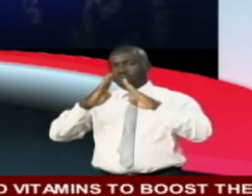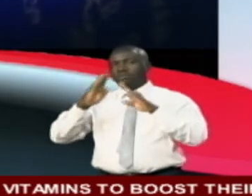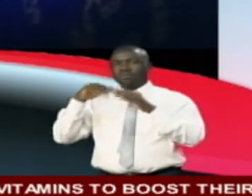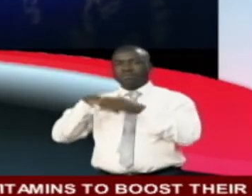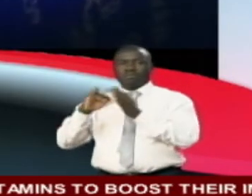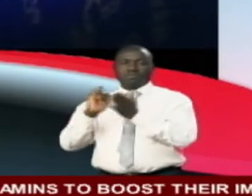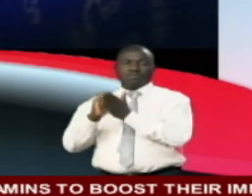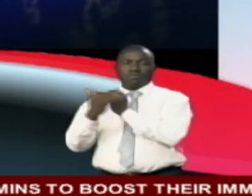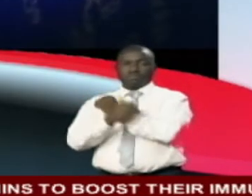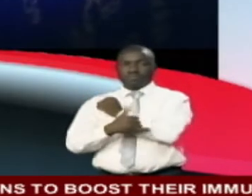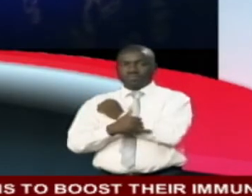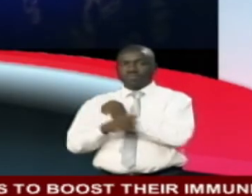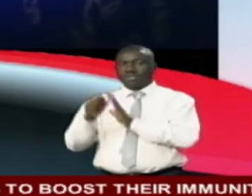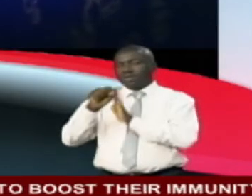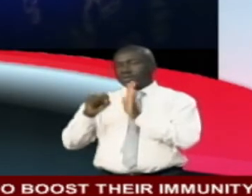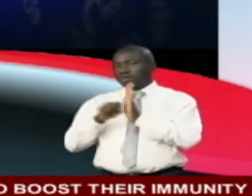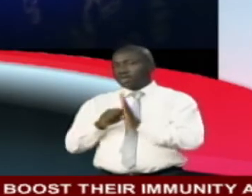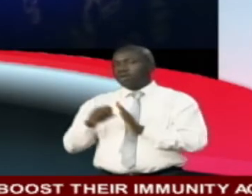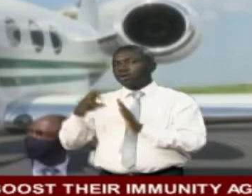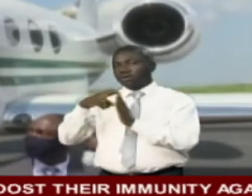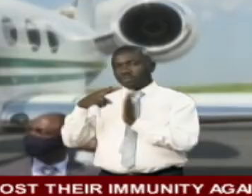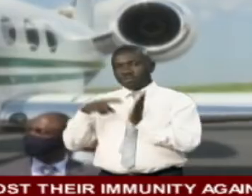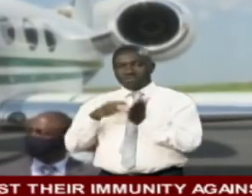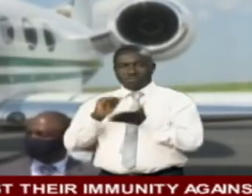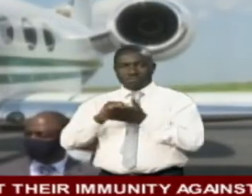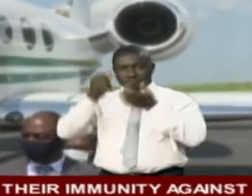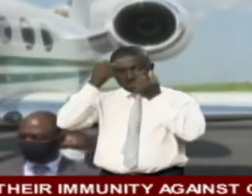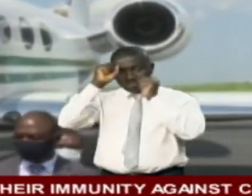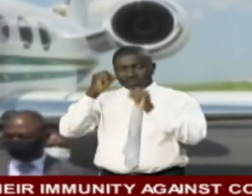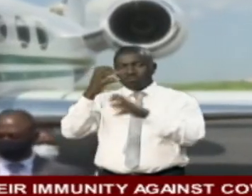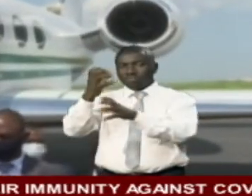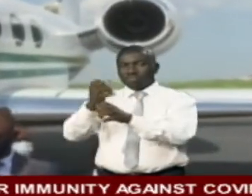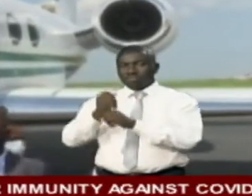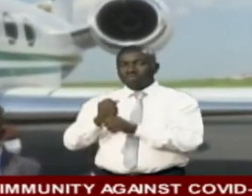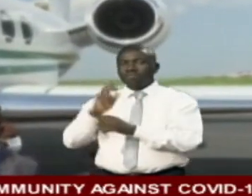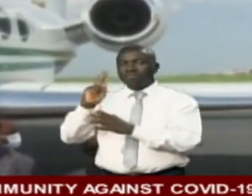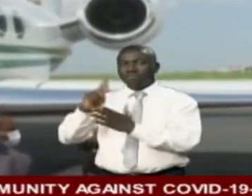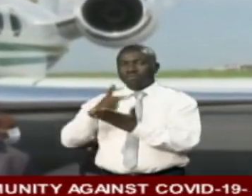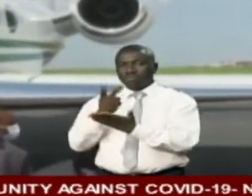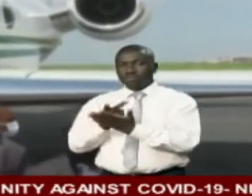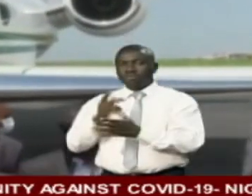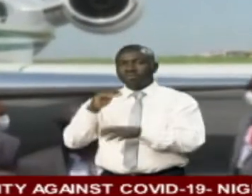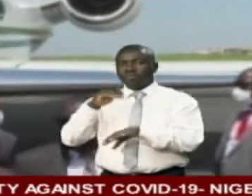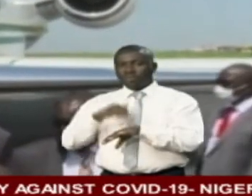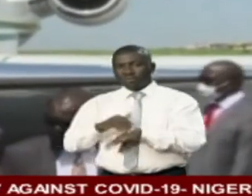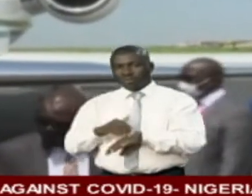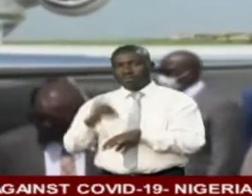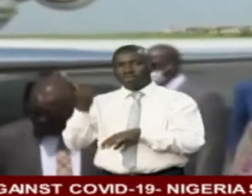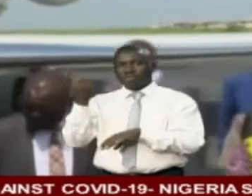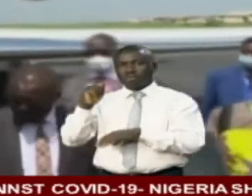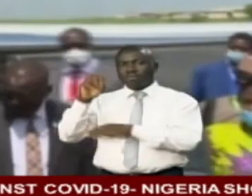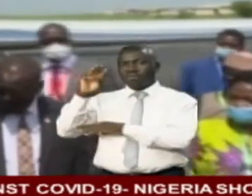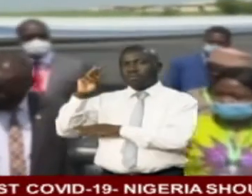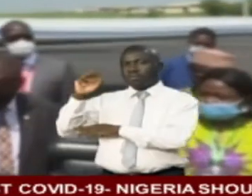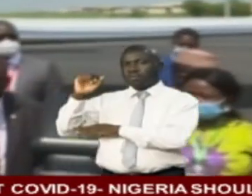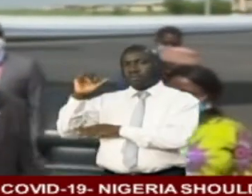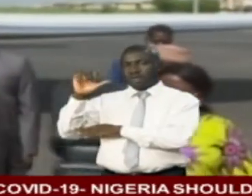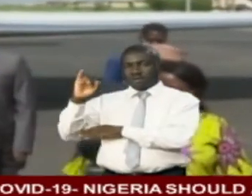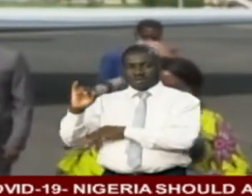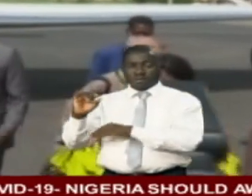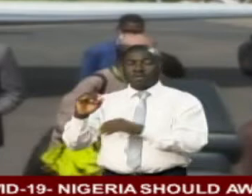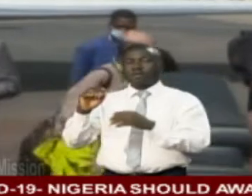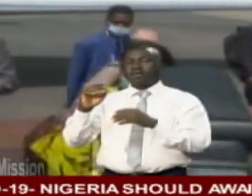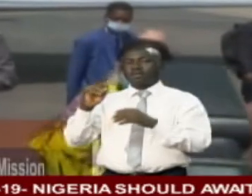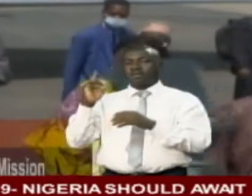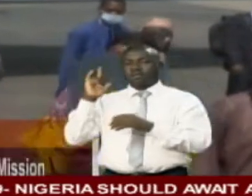House correspondent Adamu Sambo reports that the President was received on arrival at Mobido Keita International Airport by